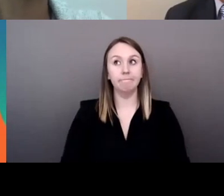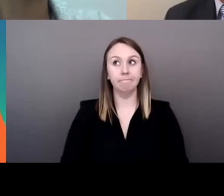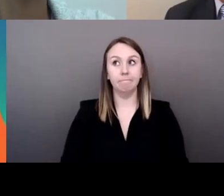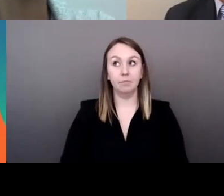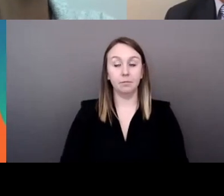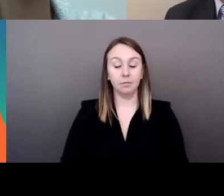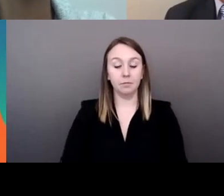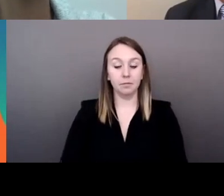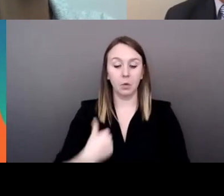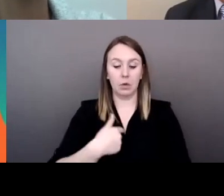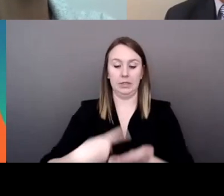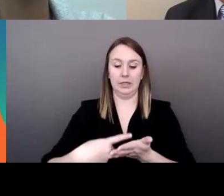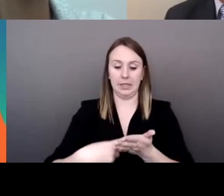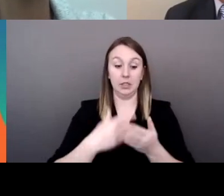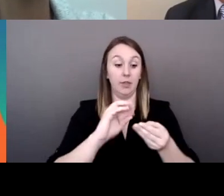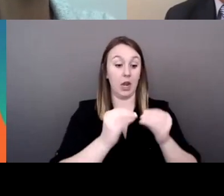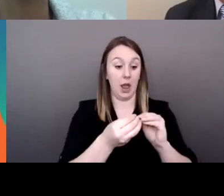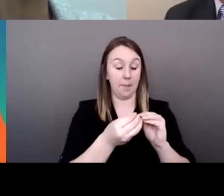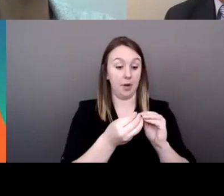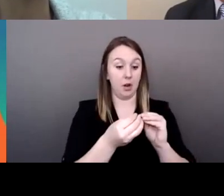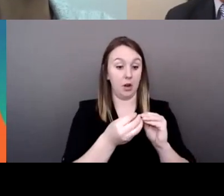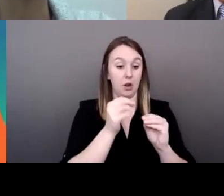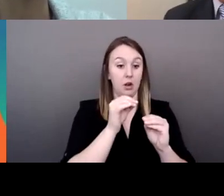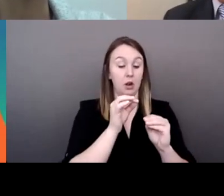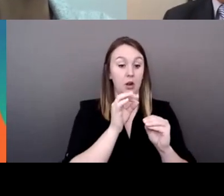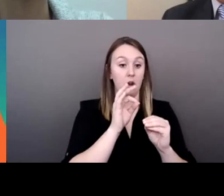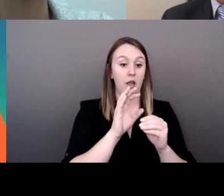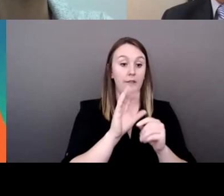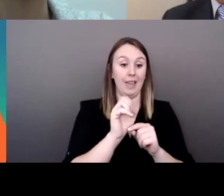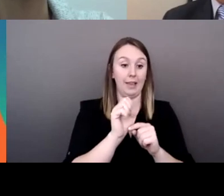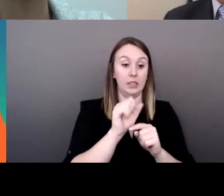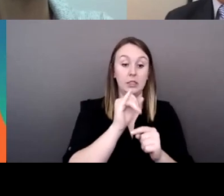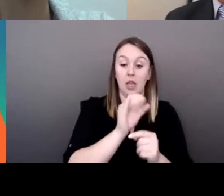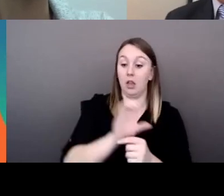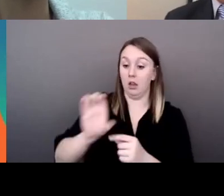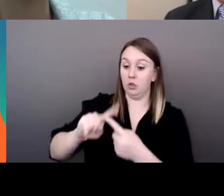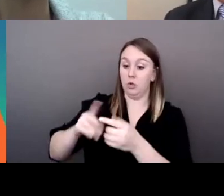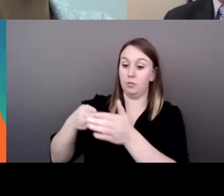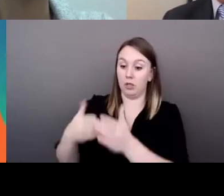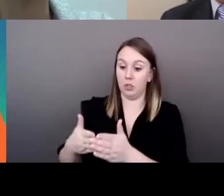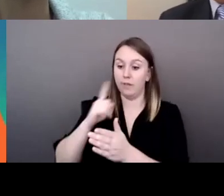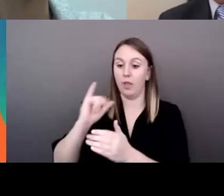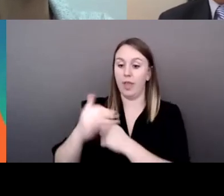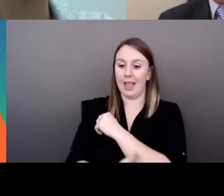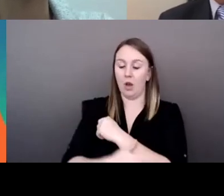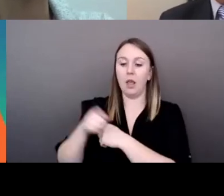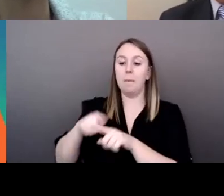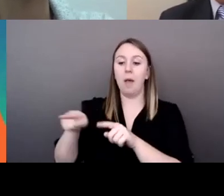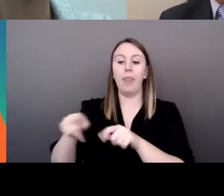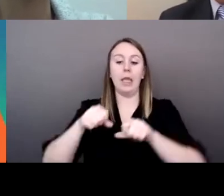cases that get handed over to the prosecutor for the county, but that are not taken up. Is there a